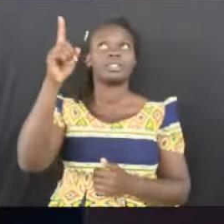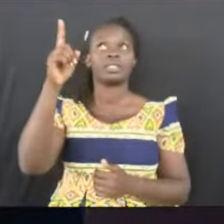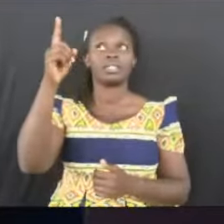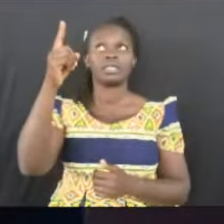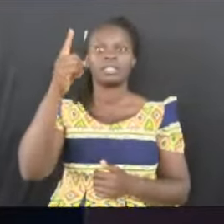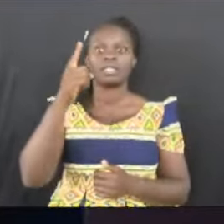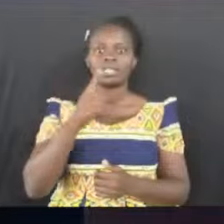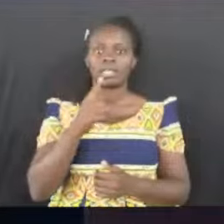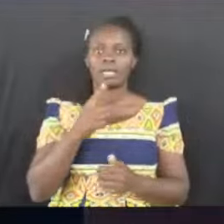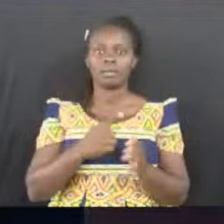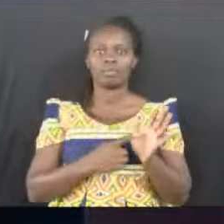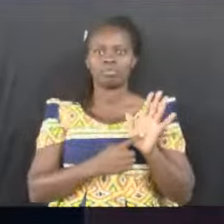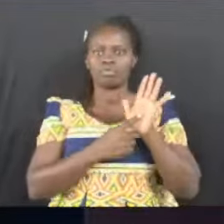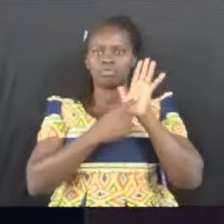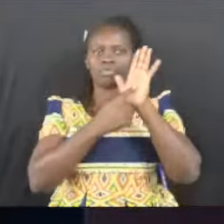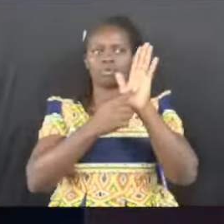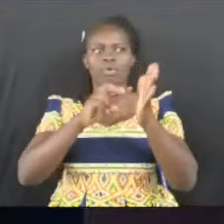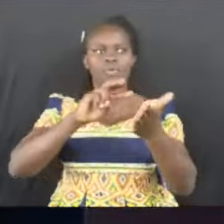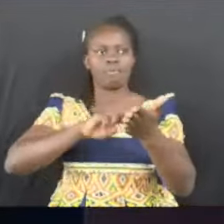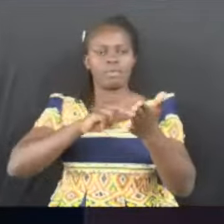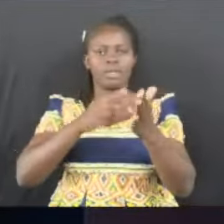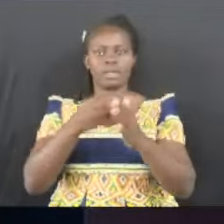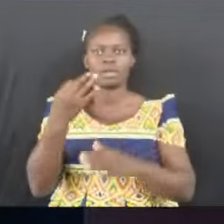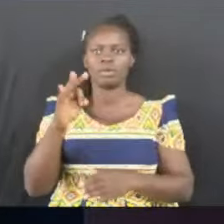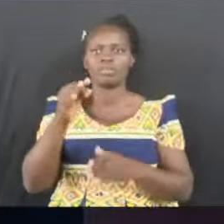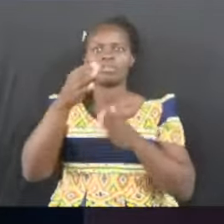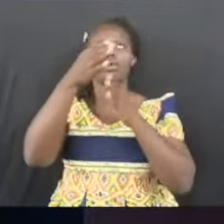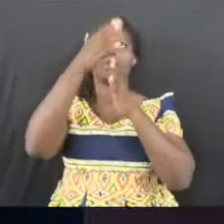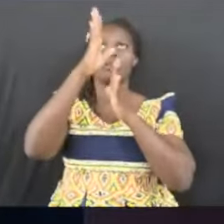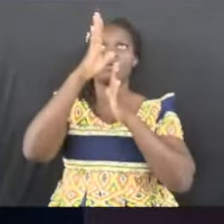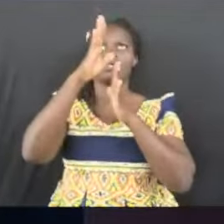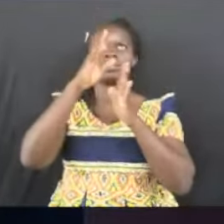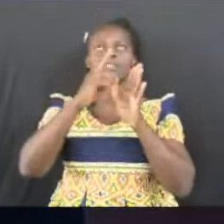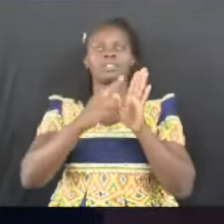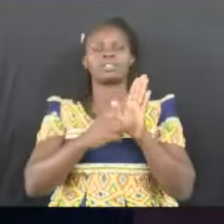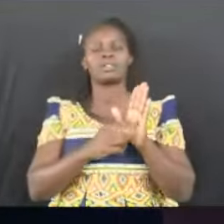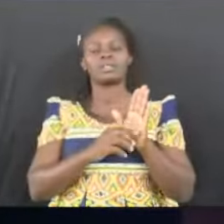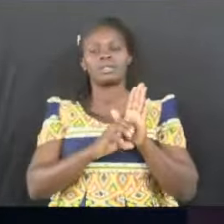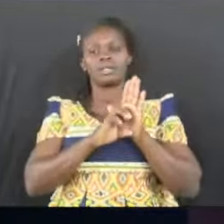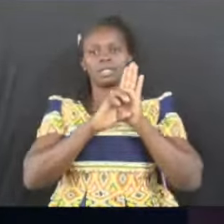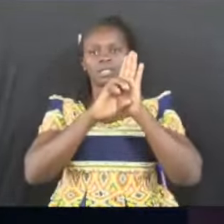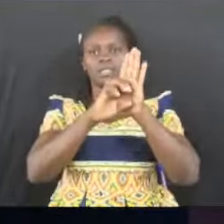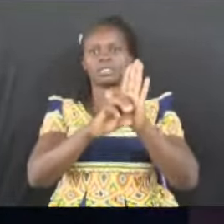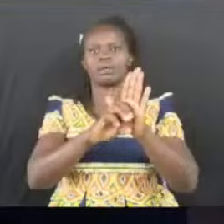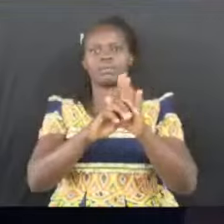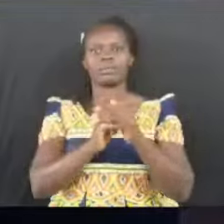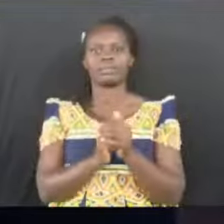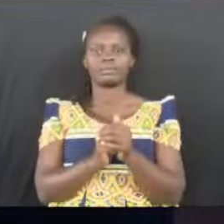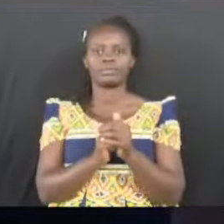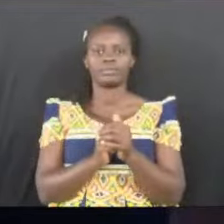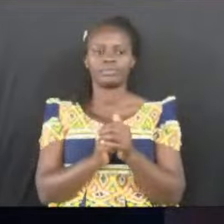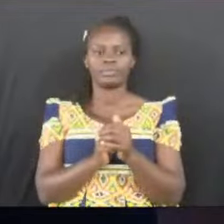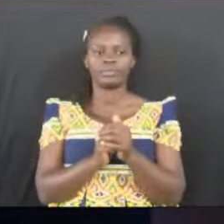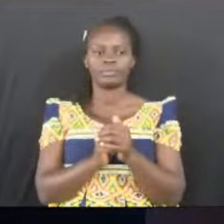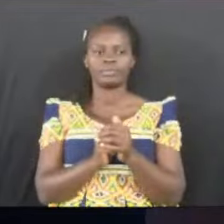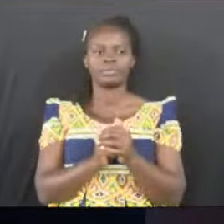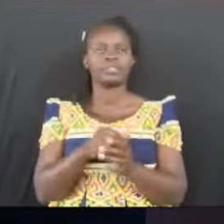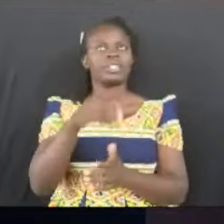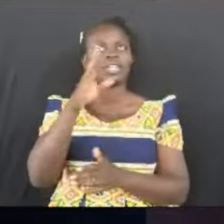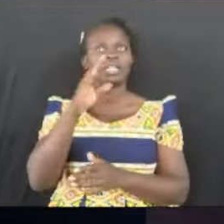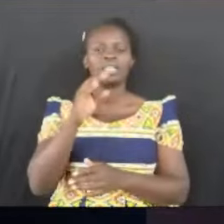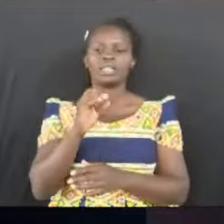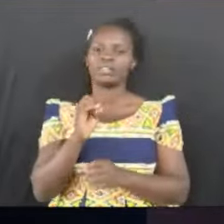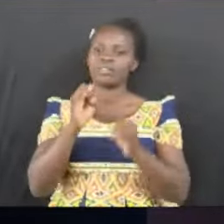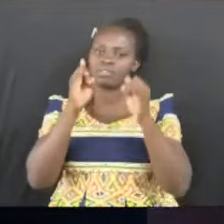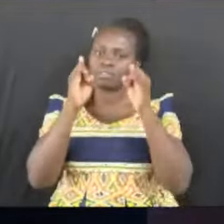the meaning of God's revelation. Now, it is interesting, but he is not just the new Moses, he